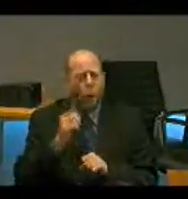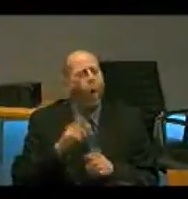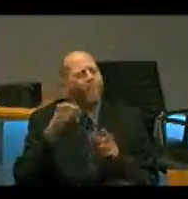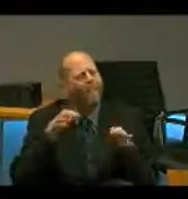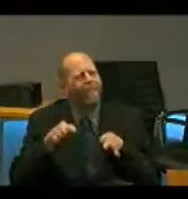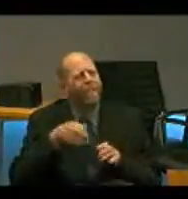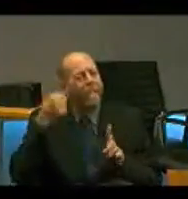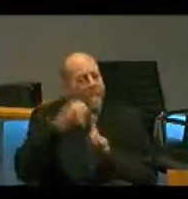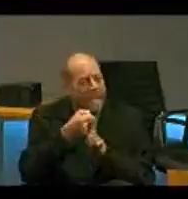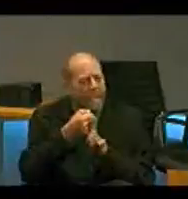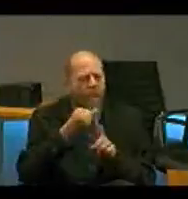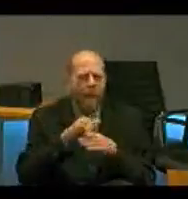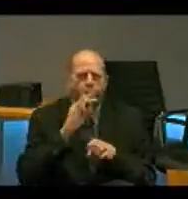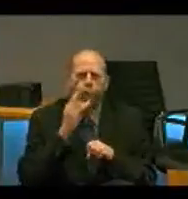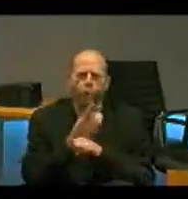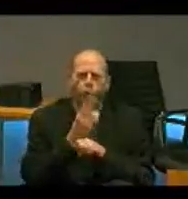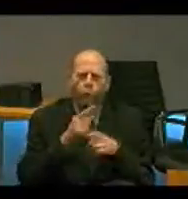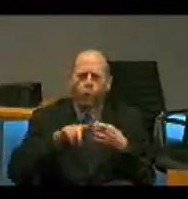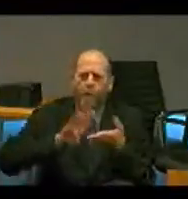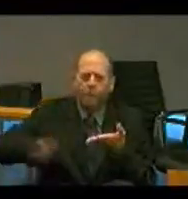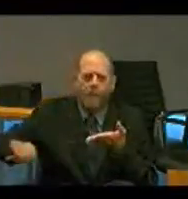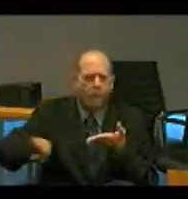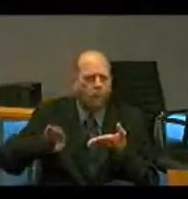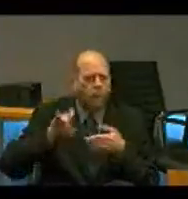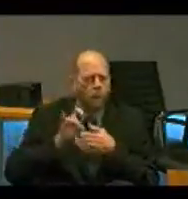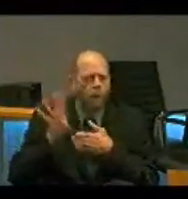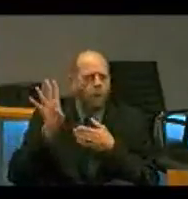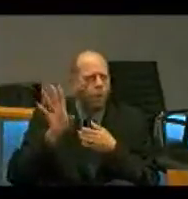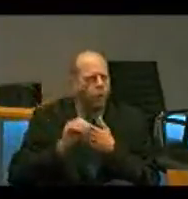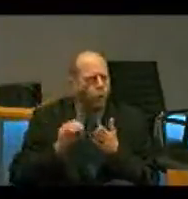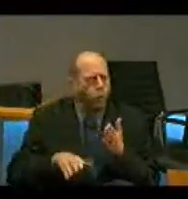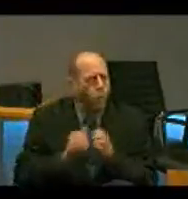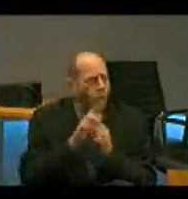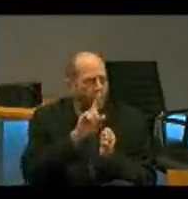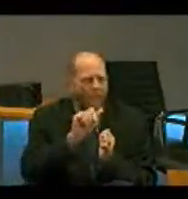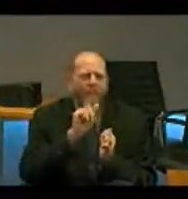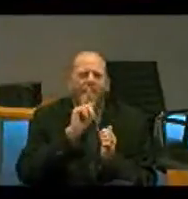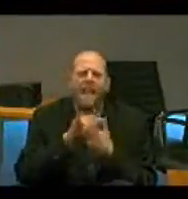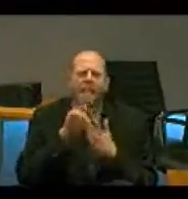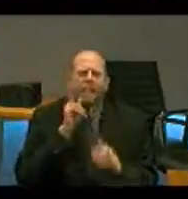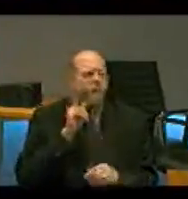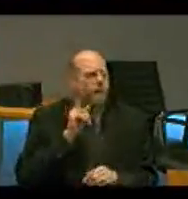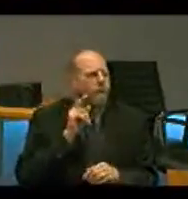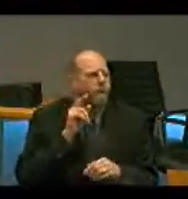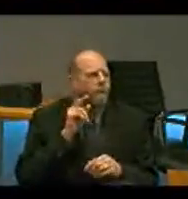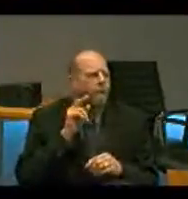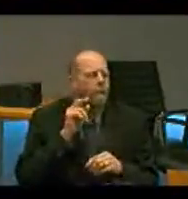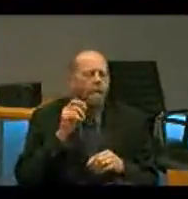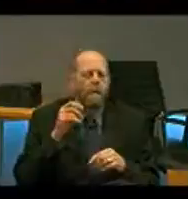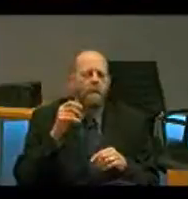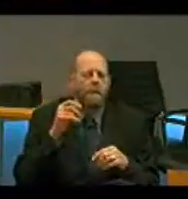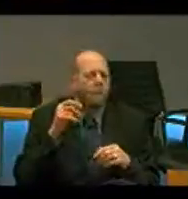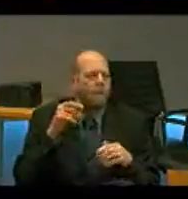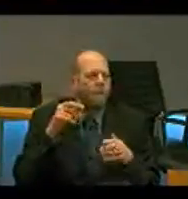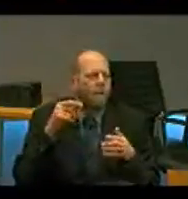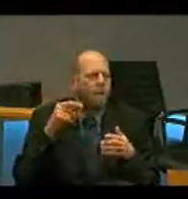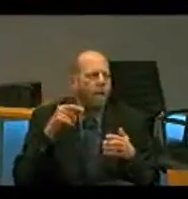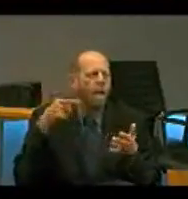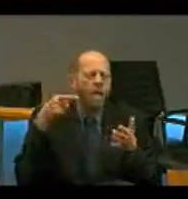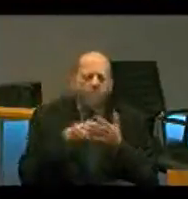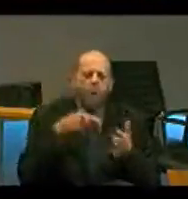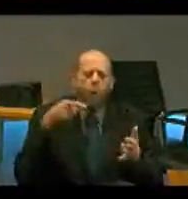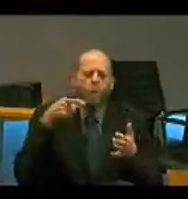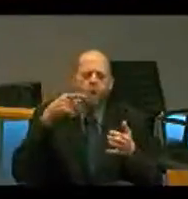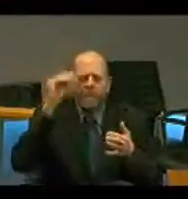of being hit, which was used to expel a student with a disability, was that he poked the teacher in the hand with a green felt tip